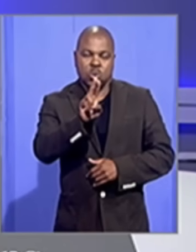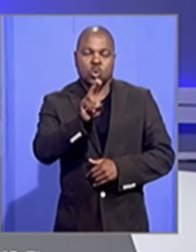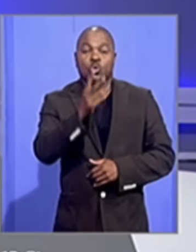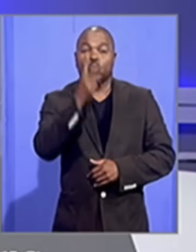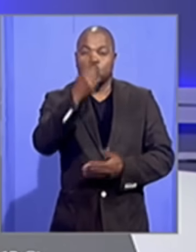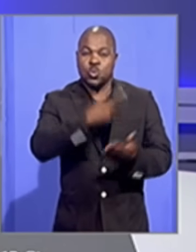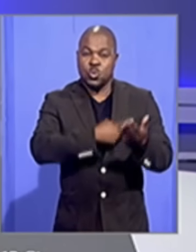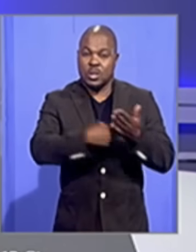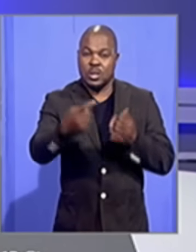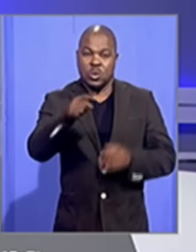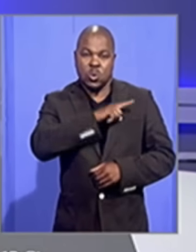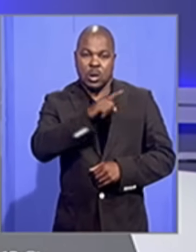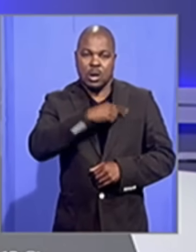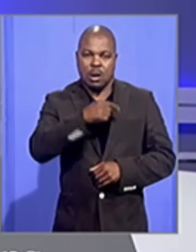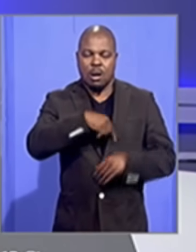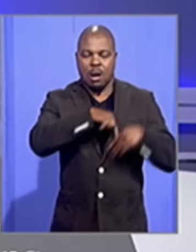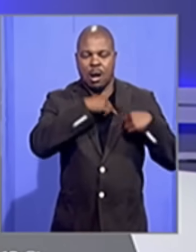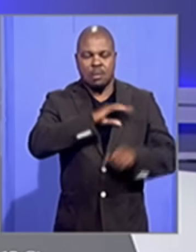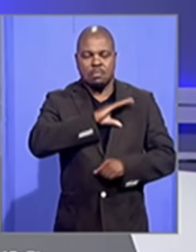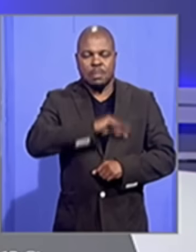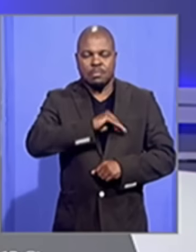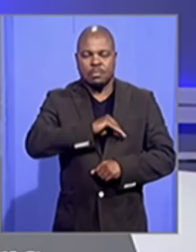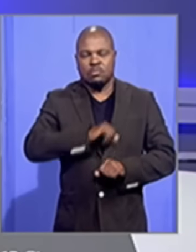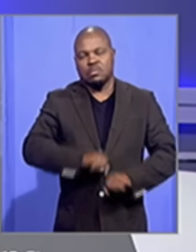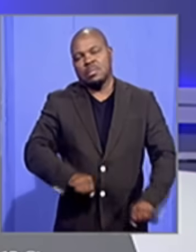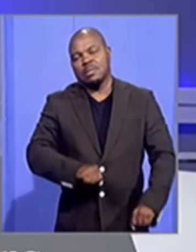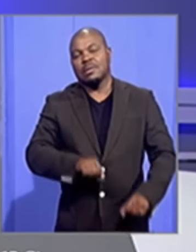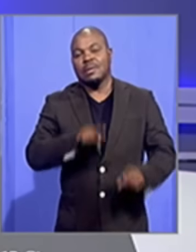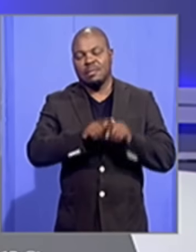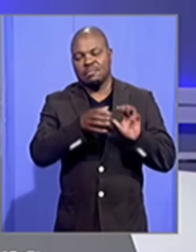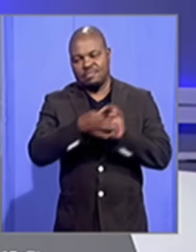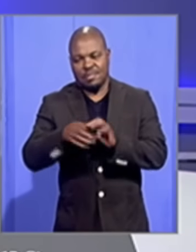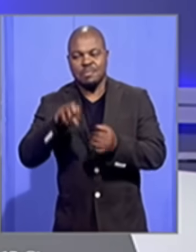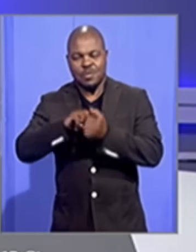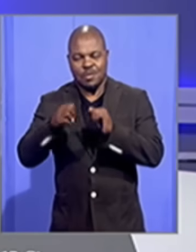di le pedi morago ga go kubogelwa ke stroke se se golagantsweng le